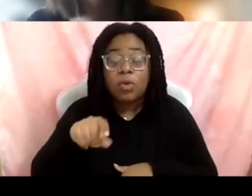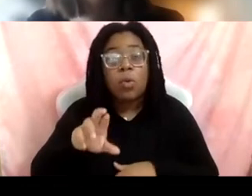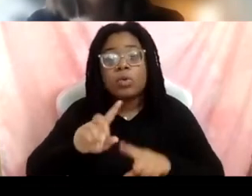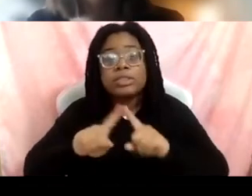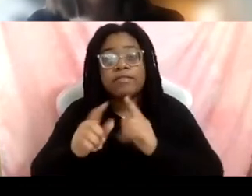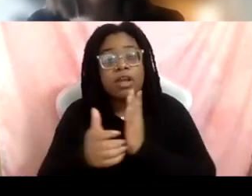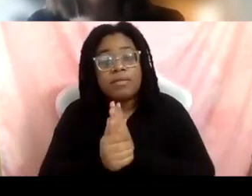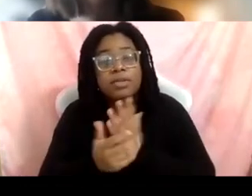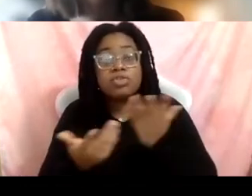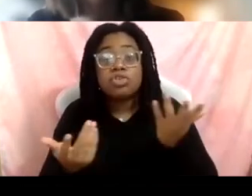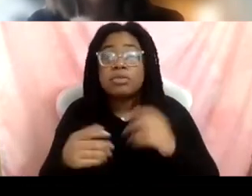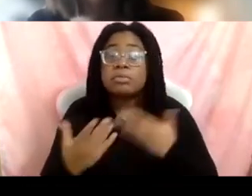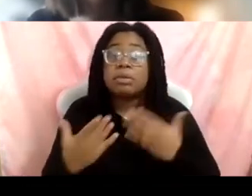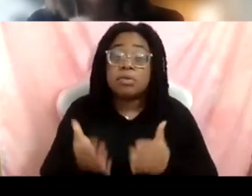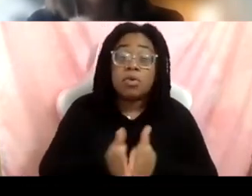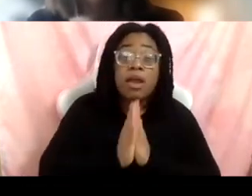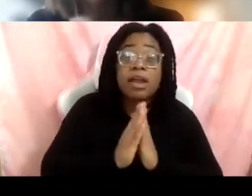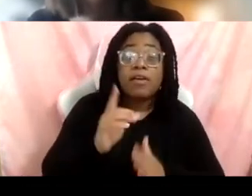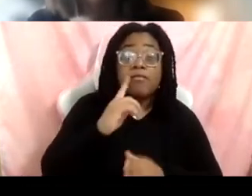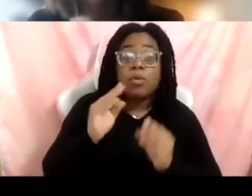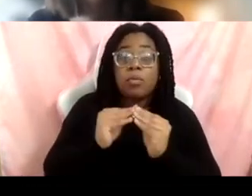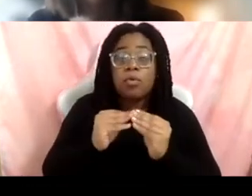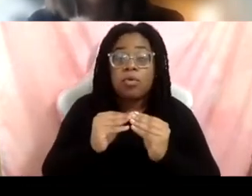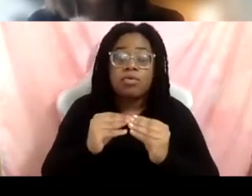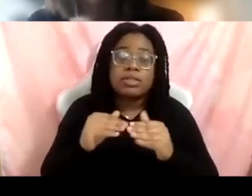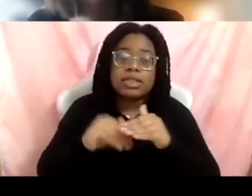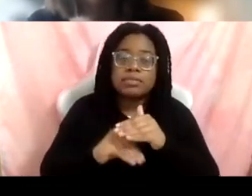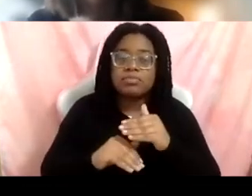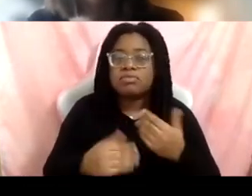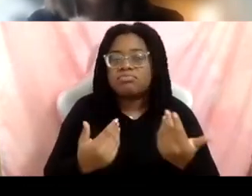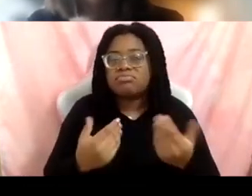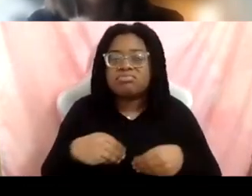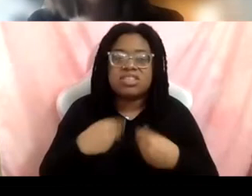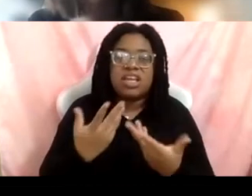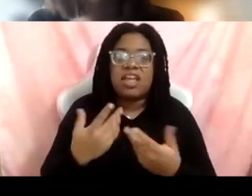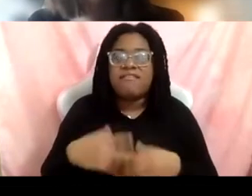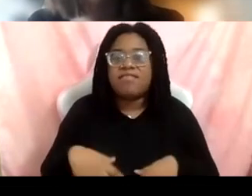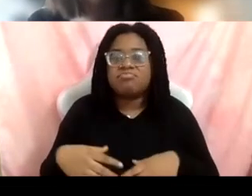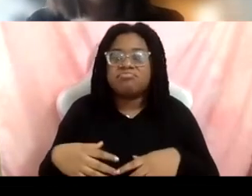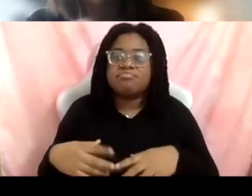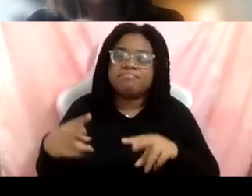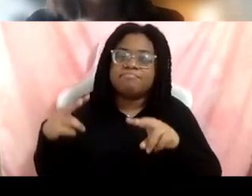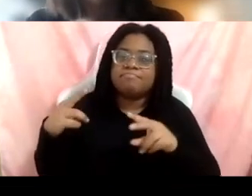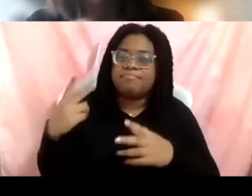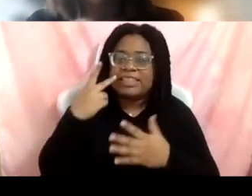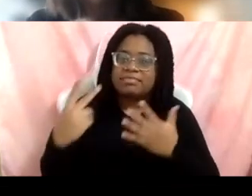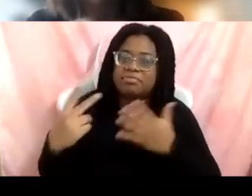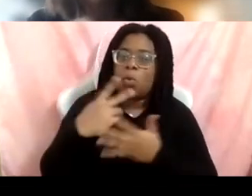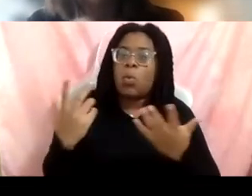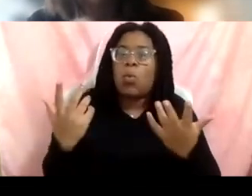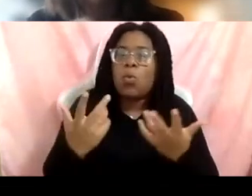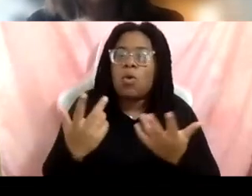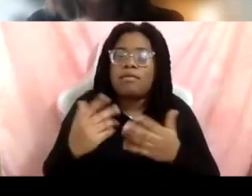maybe you asked for to make things more accessible, but basically just to give kind of an overview of what accessibility can look like in different